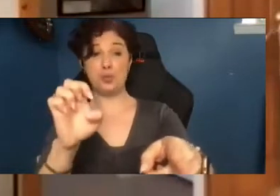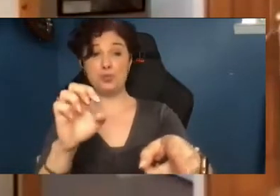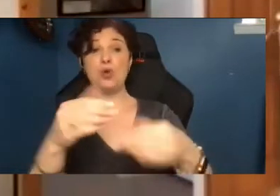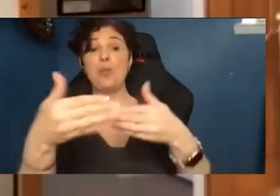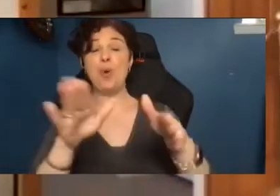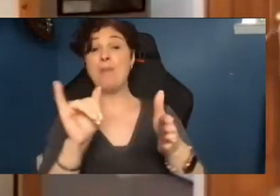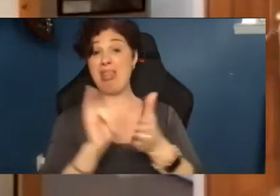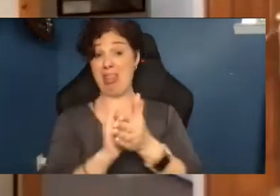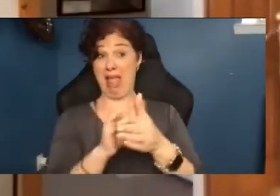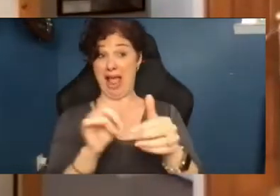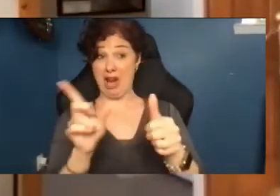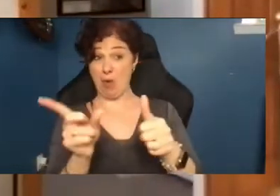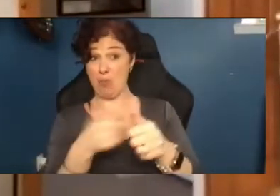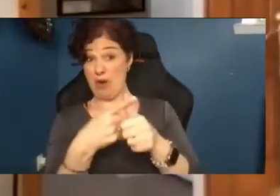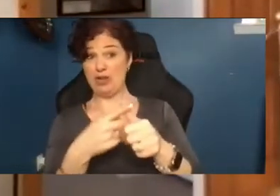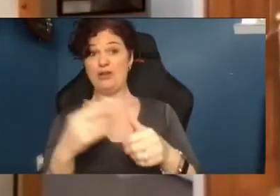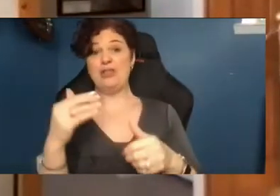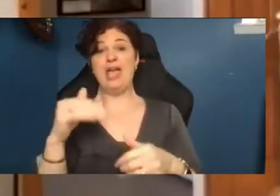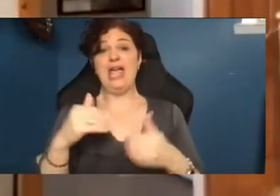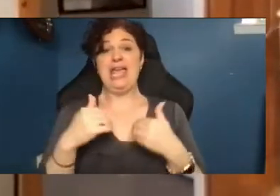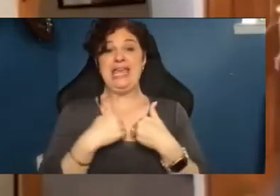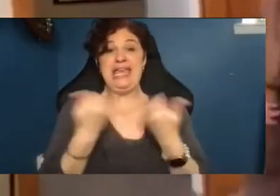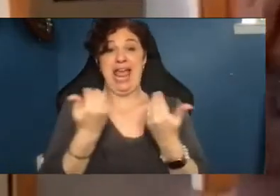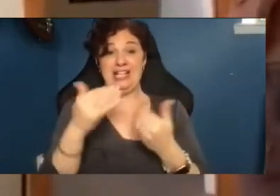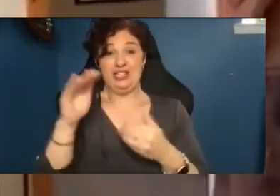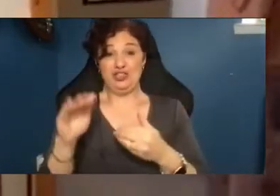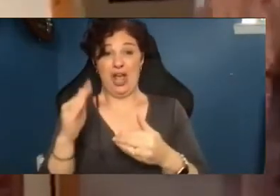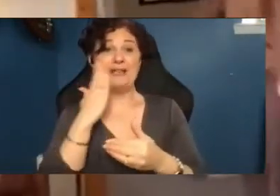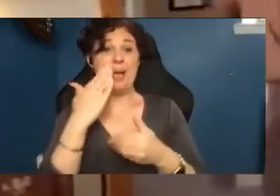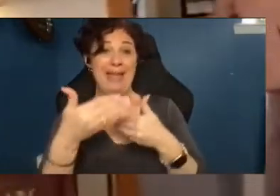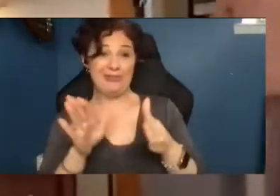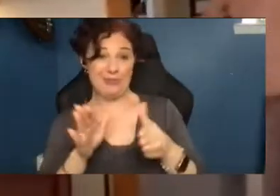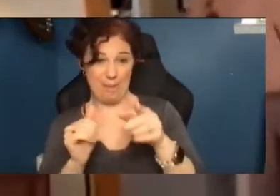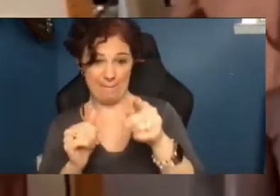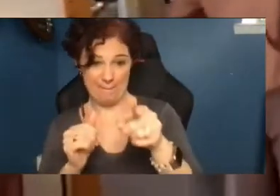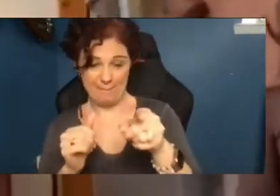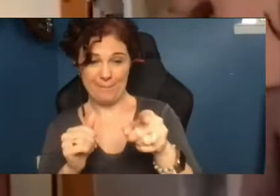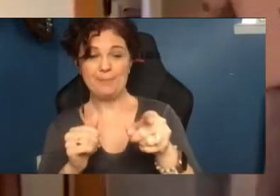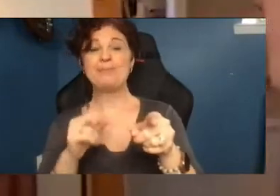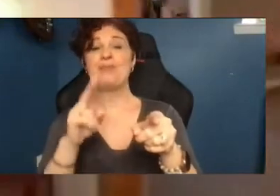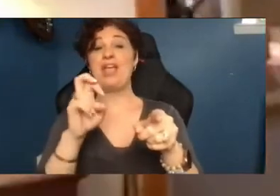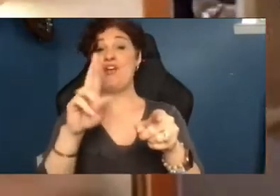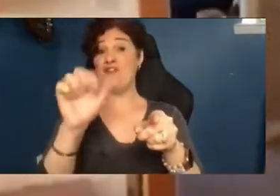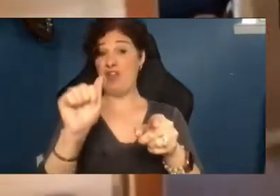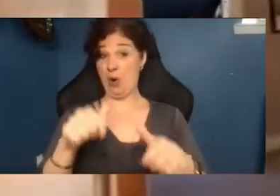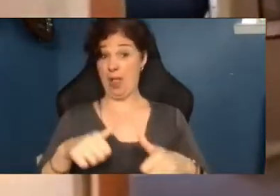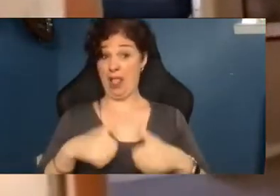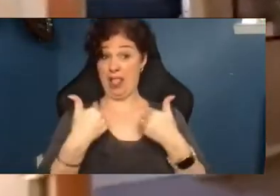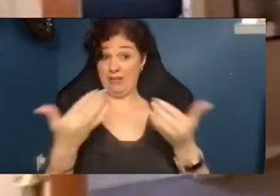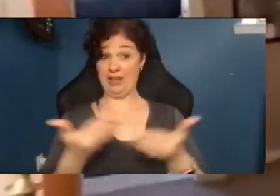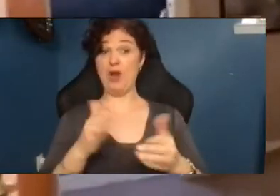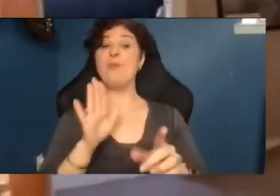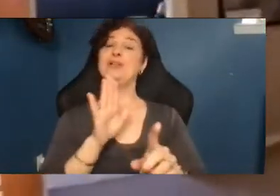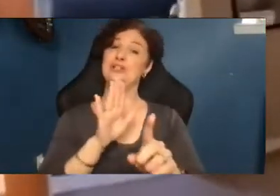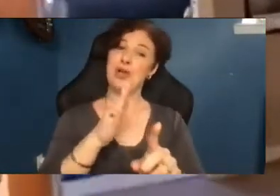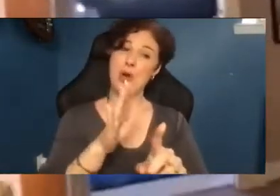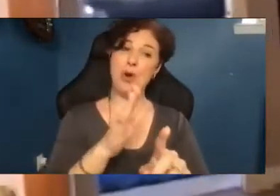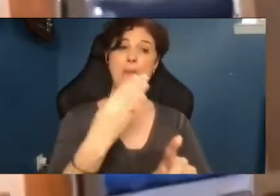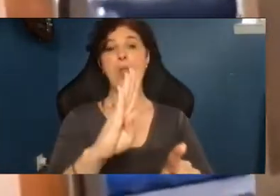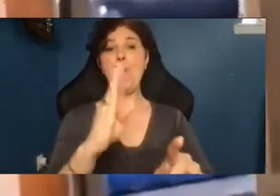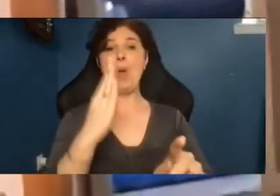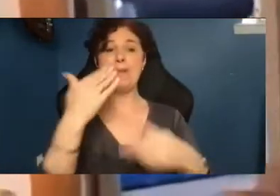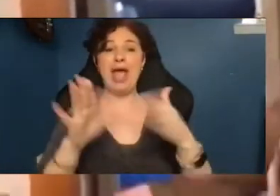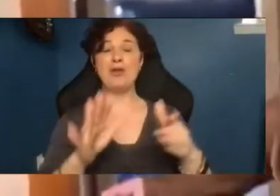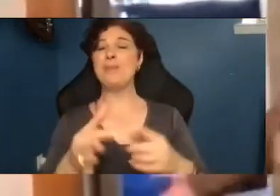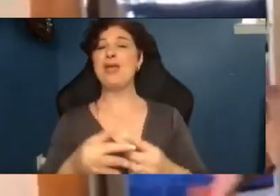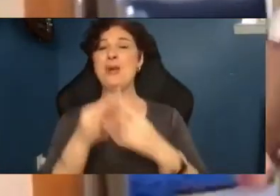was originally the youngest child's bedroom. When Vera Krump lived here, it was actually her bedroom. We have a